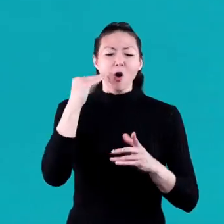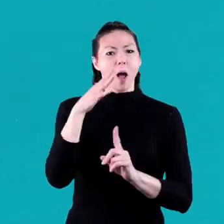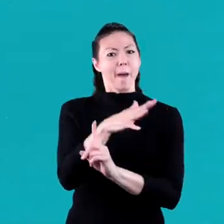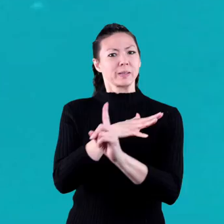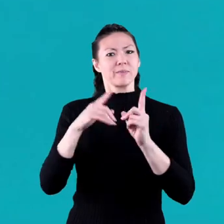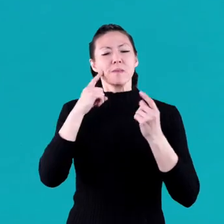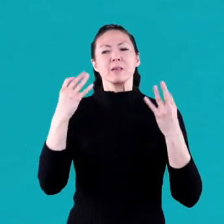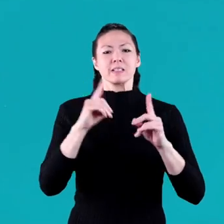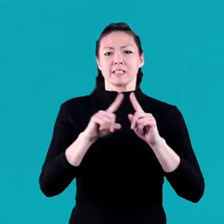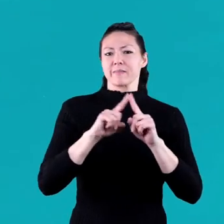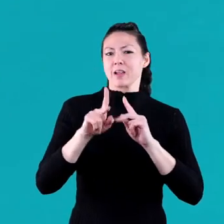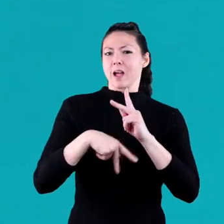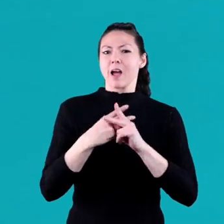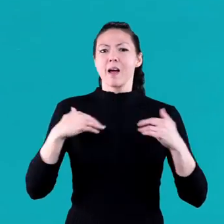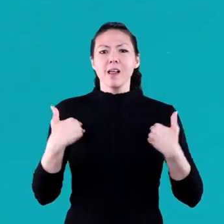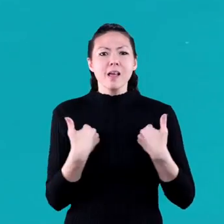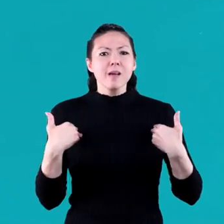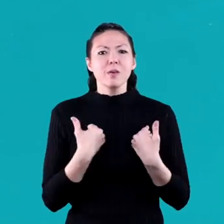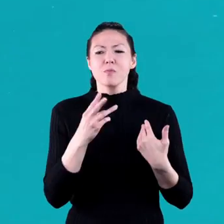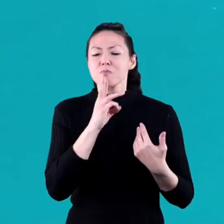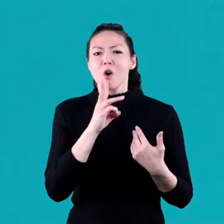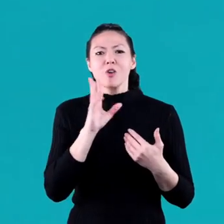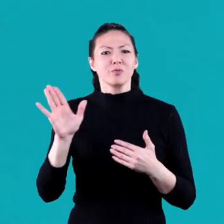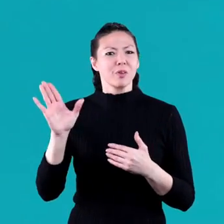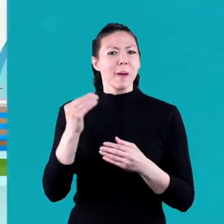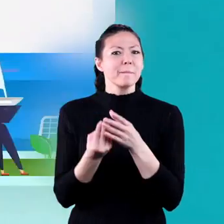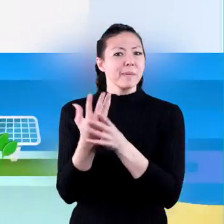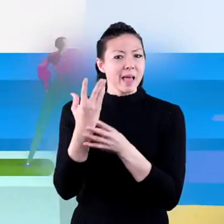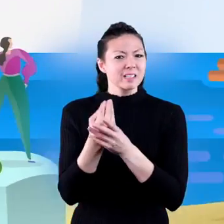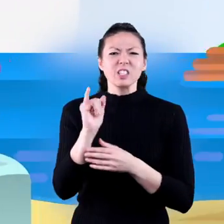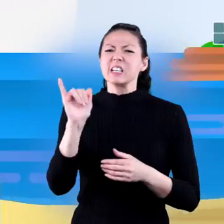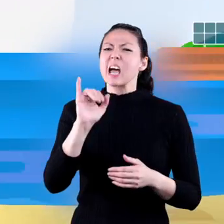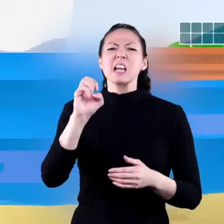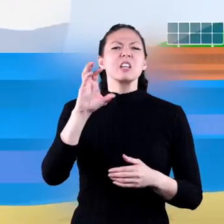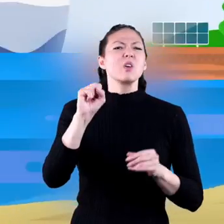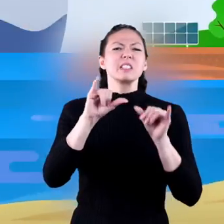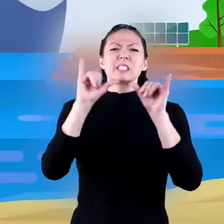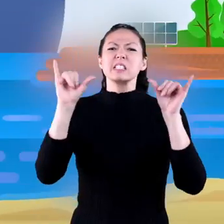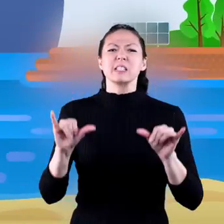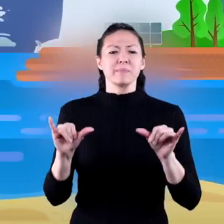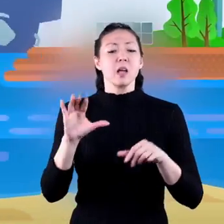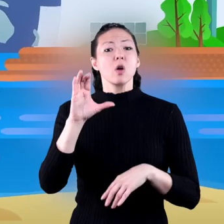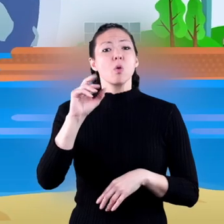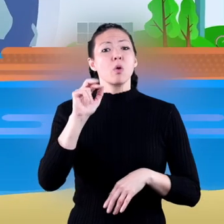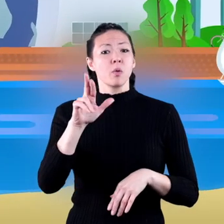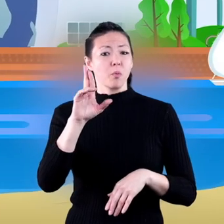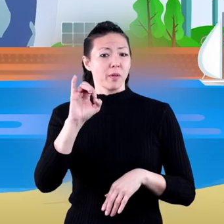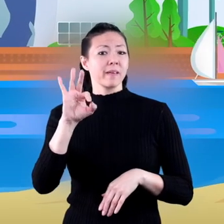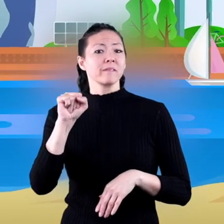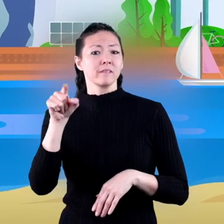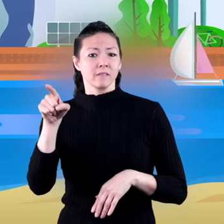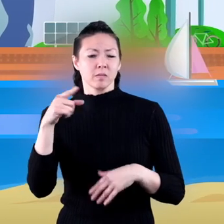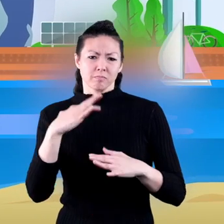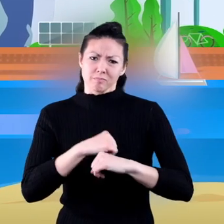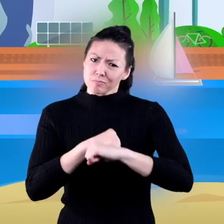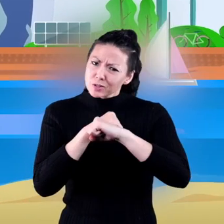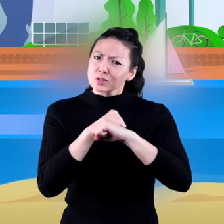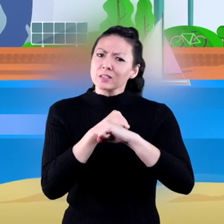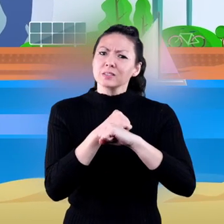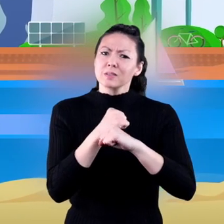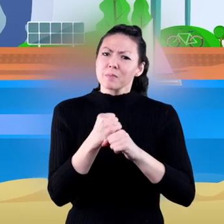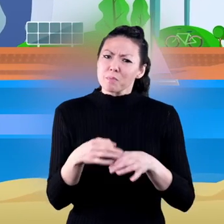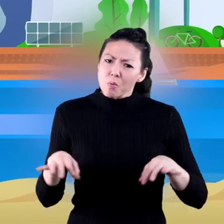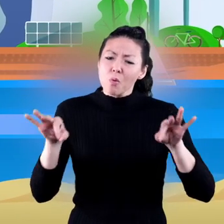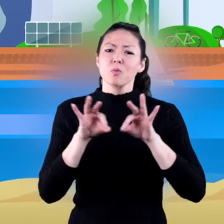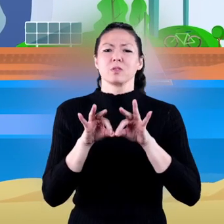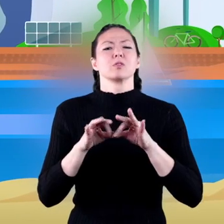habitat for many different types of marine animals and plants. Just like all ecosystems, coral reefs need to be protected. They